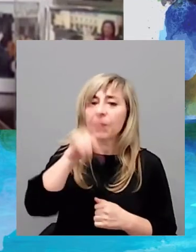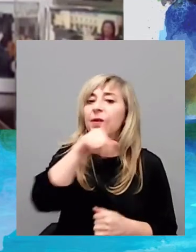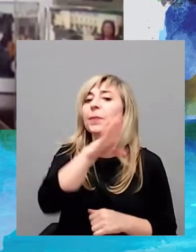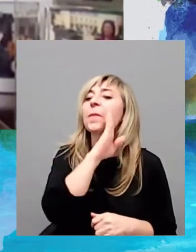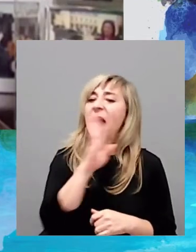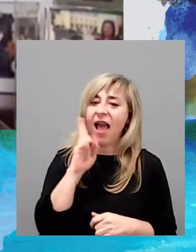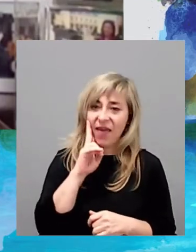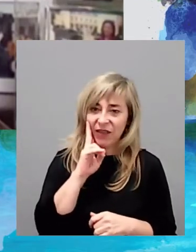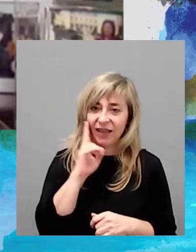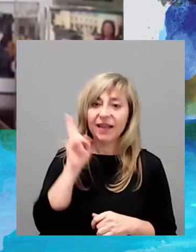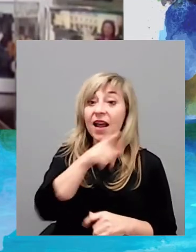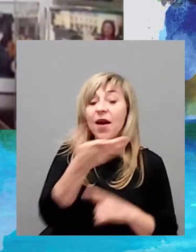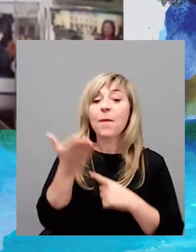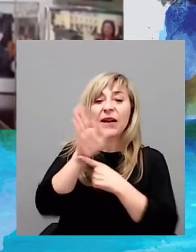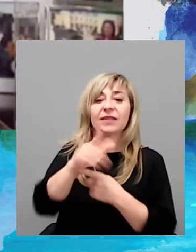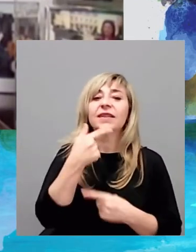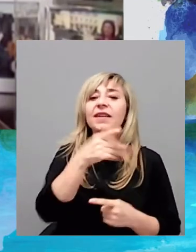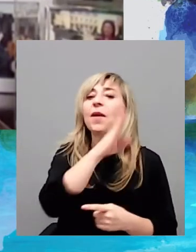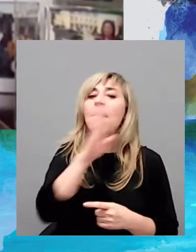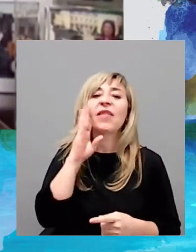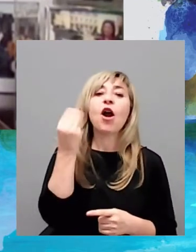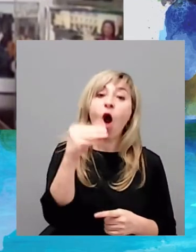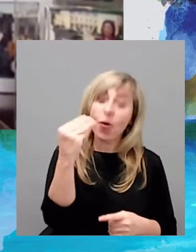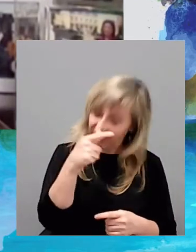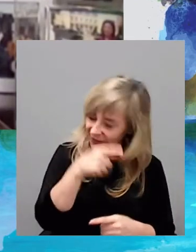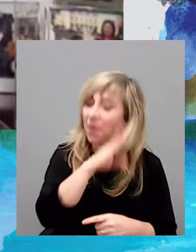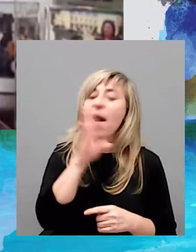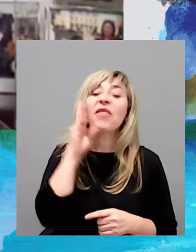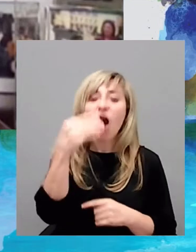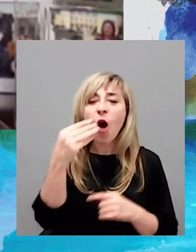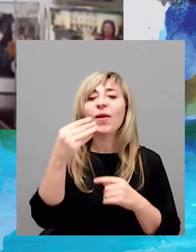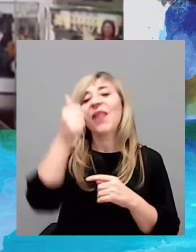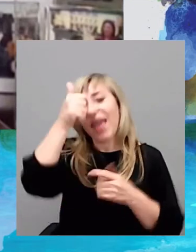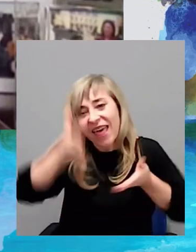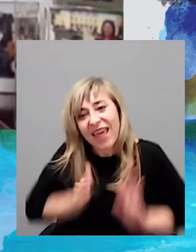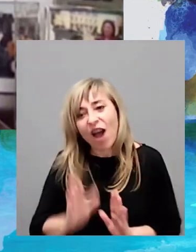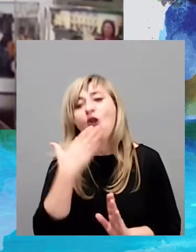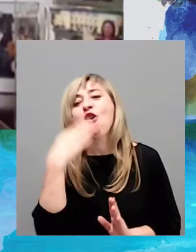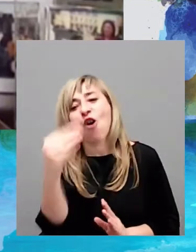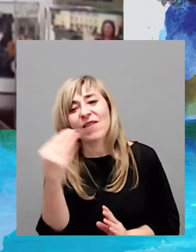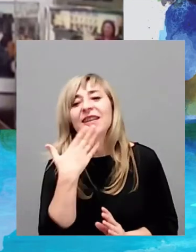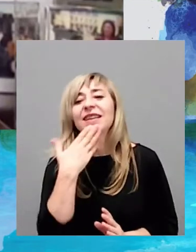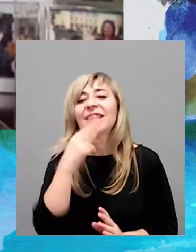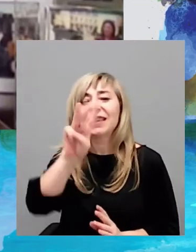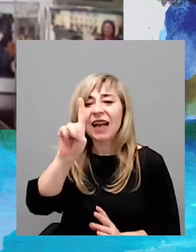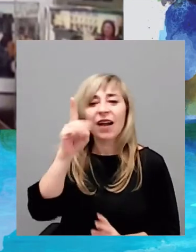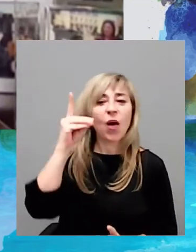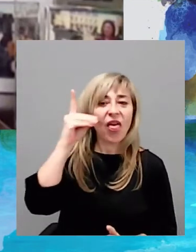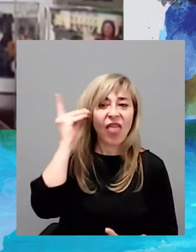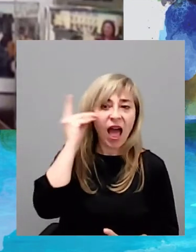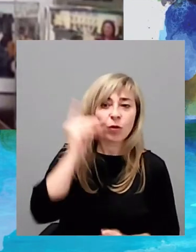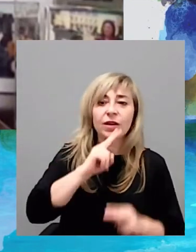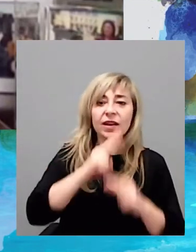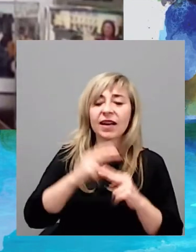Maria Luisa is a mother. She says in her presentation, she's the mother of a youth. I think she's a